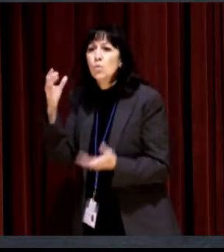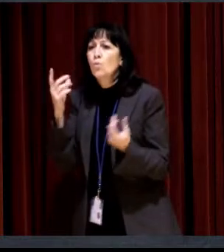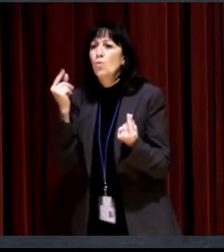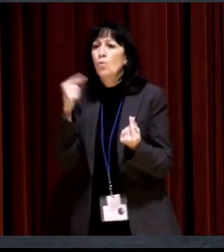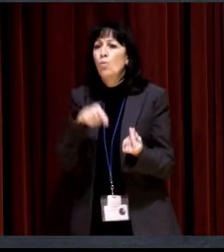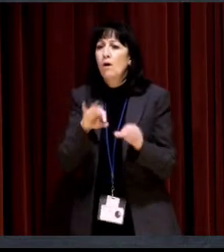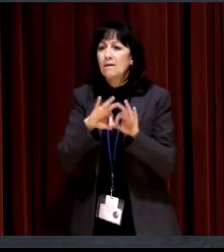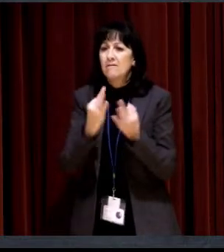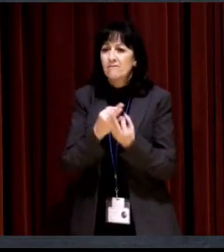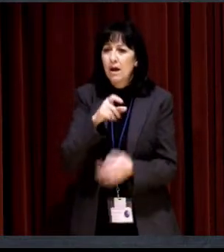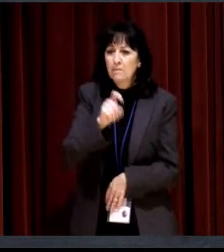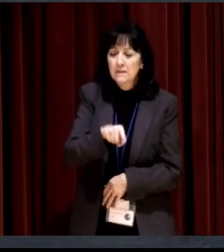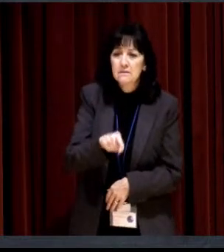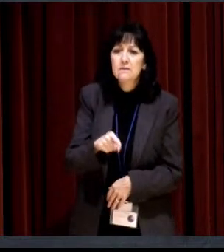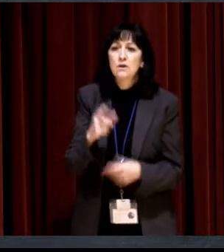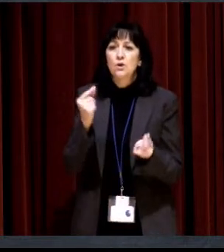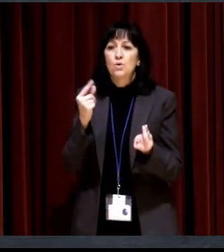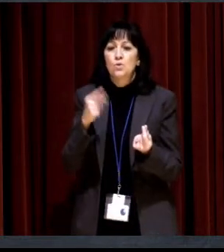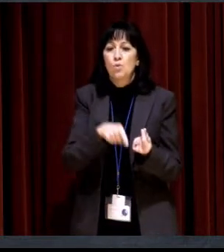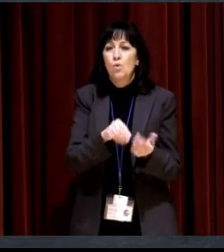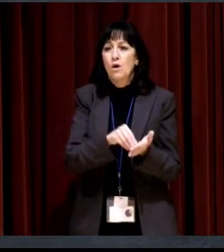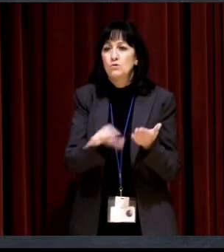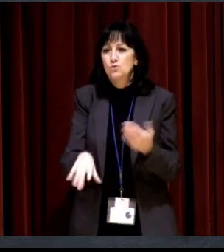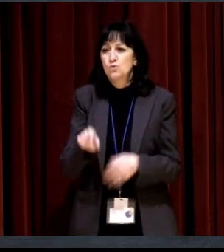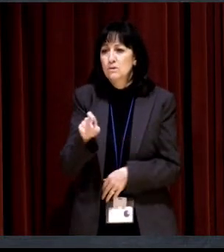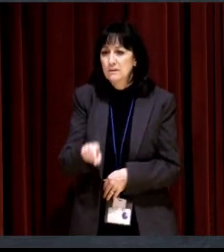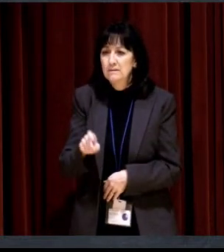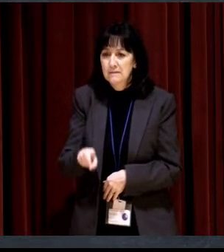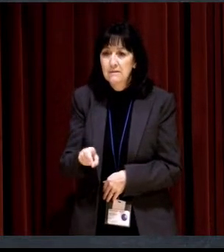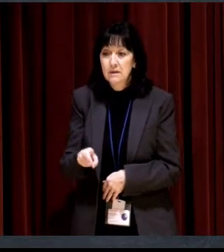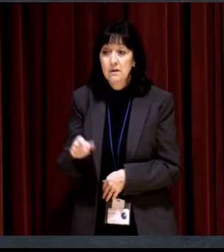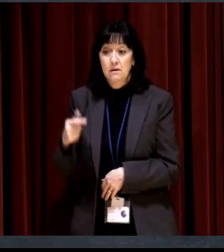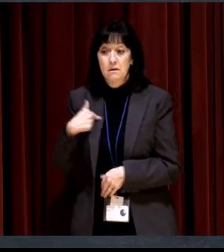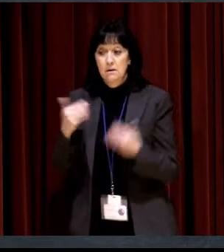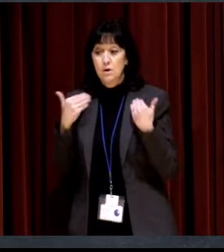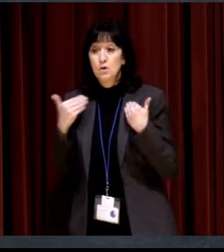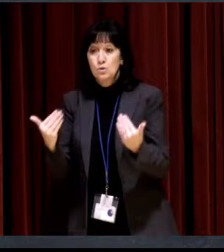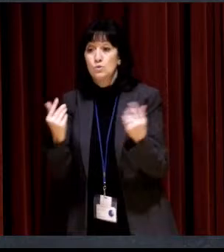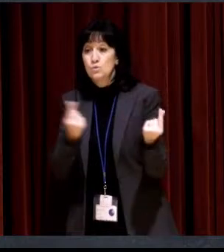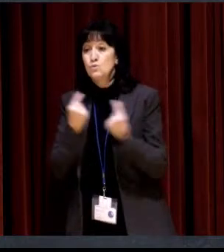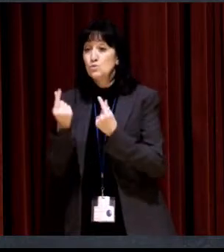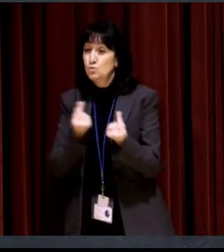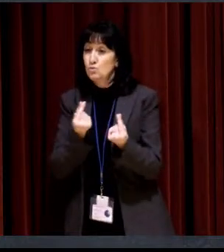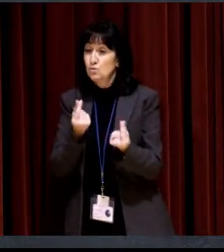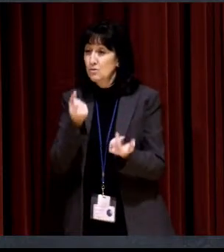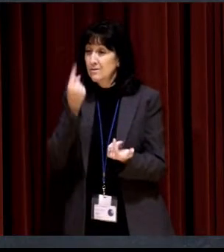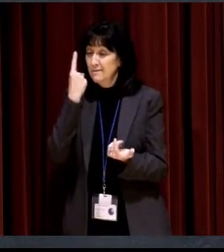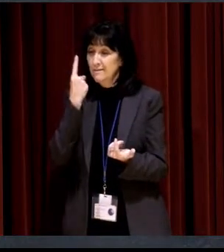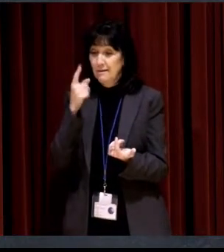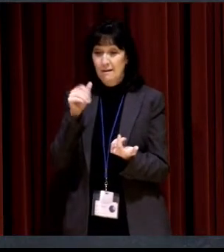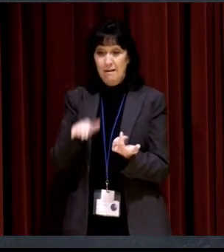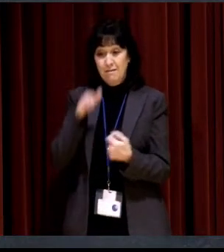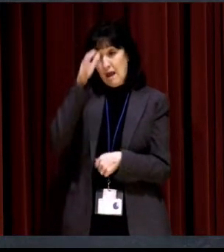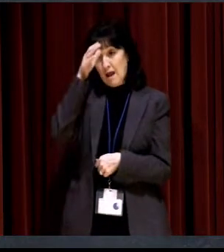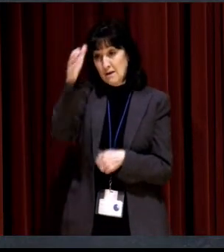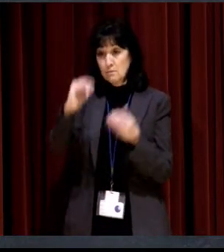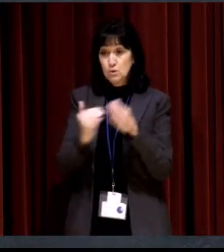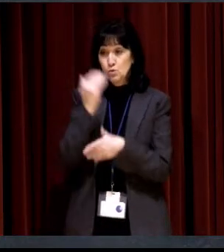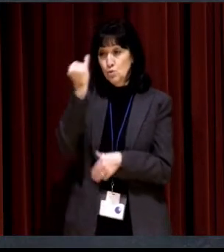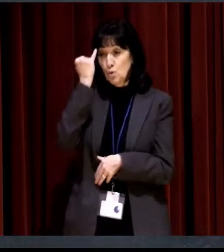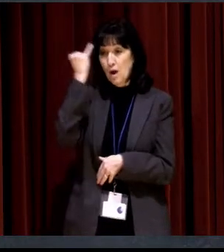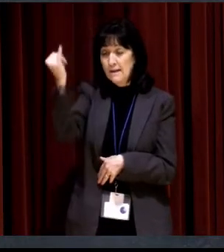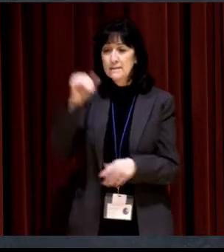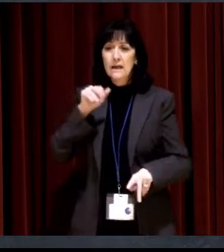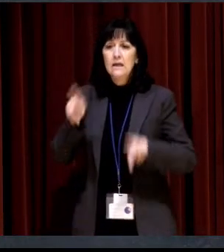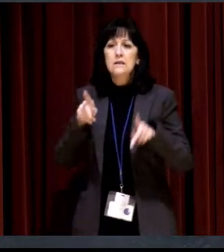what they need and here's what we're going to do. That's been one of the more difficult things about selling the concept. People want me to